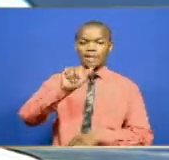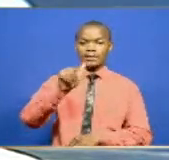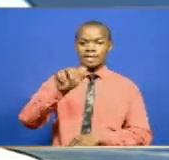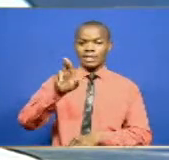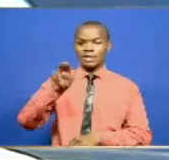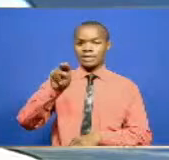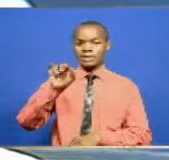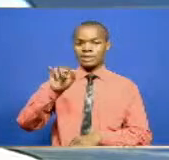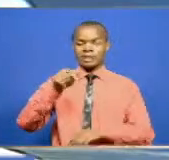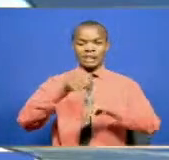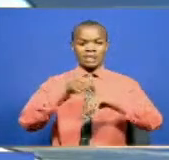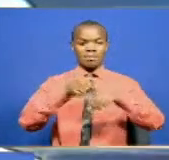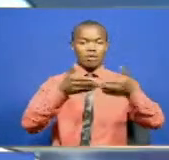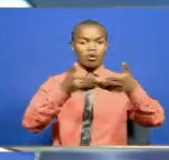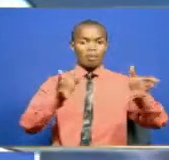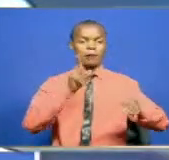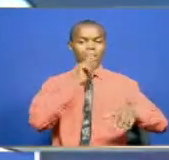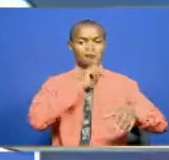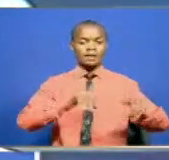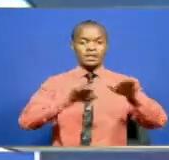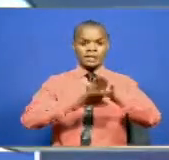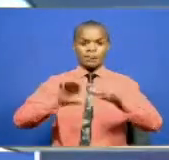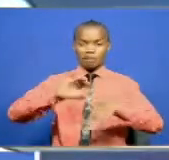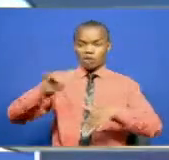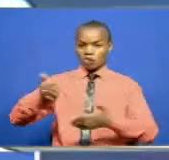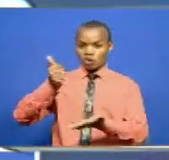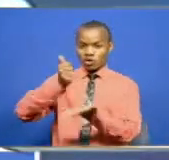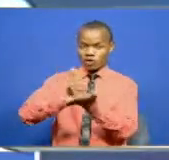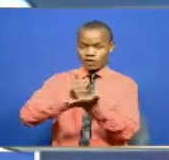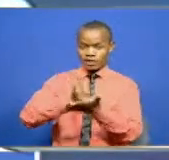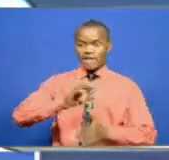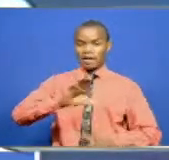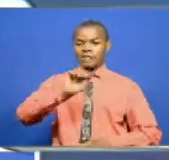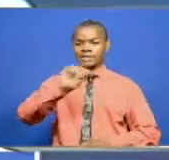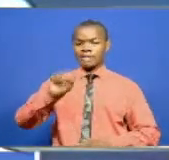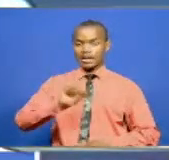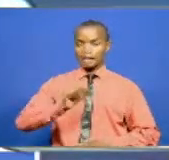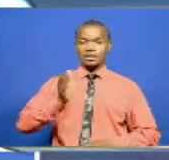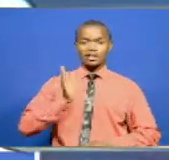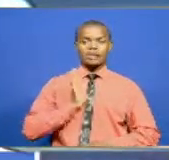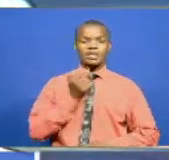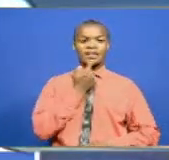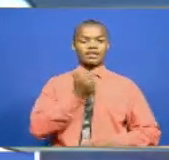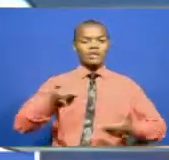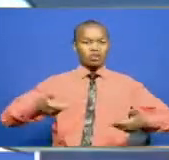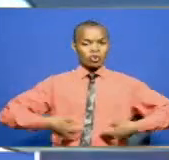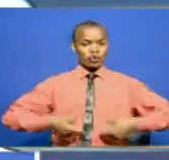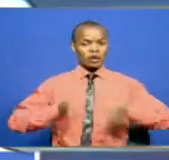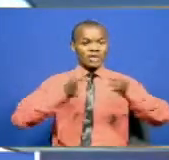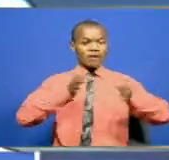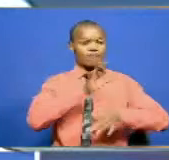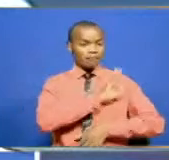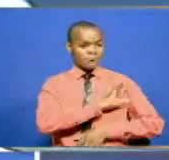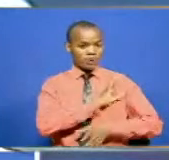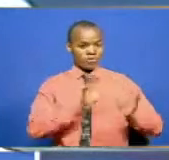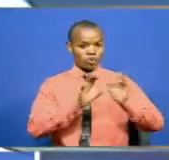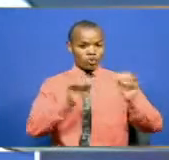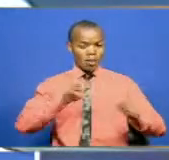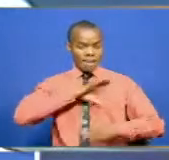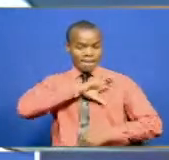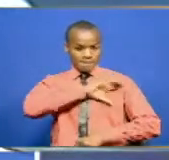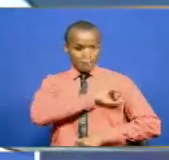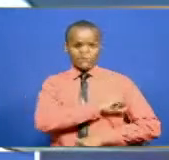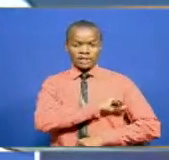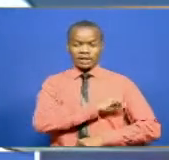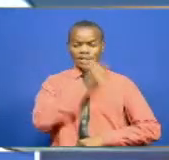built Kasarani sub-county offices, Matiang'i called on the youth who have not benefited from the program to be patient, saying